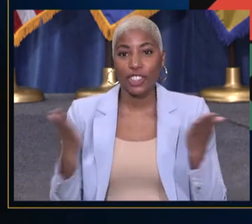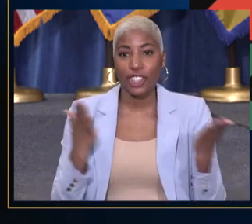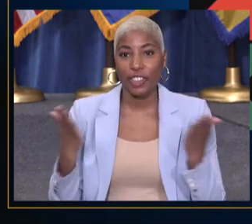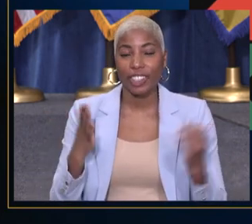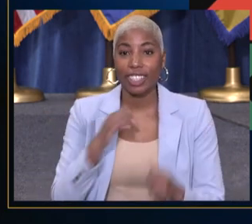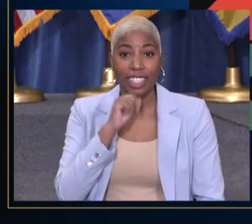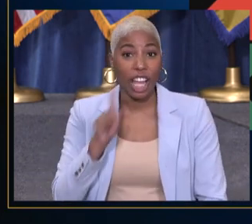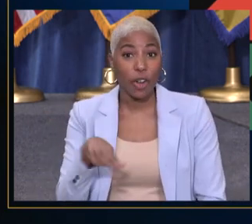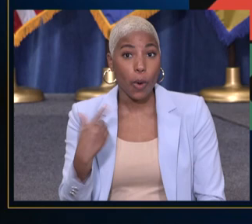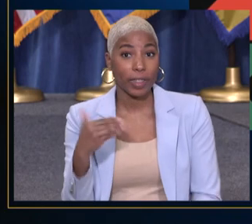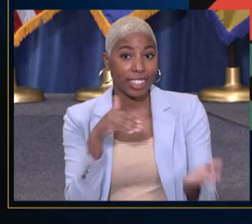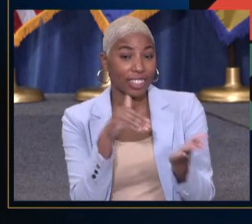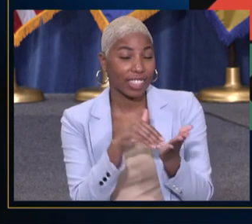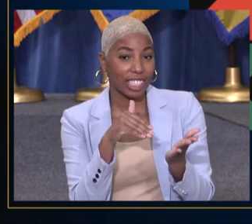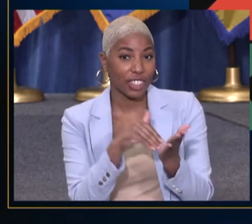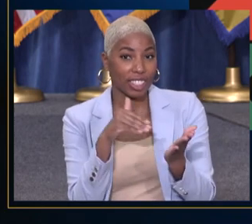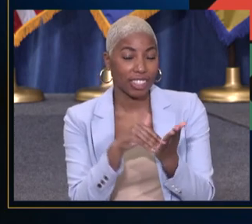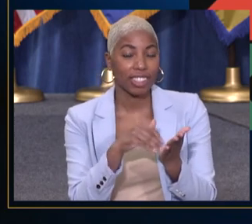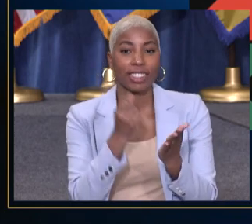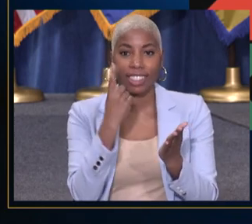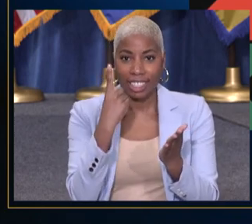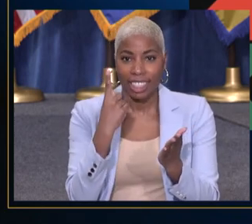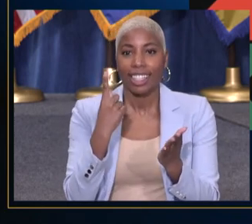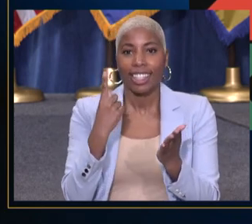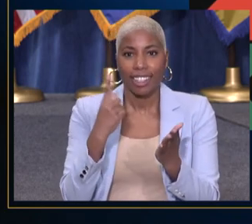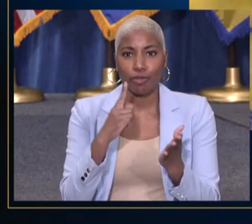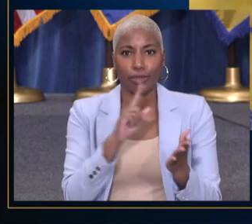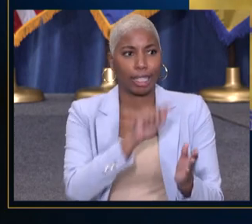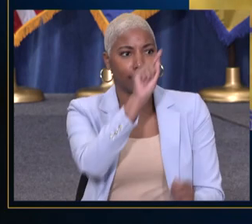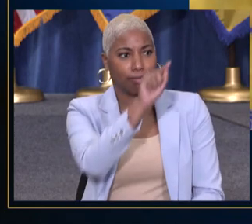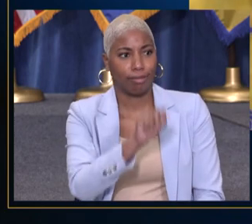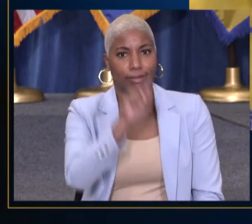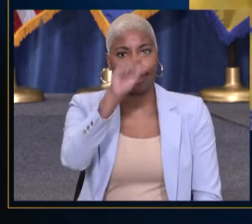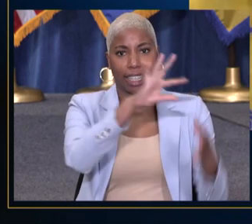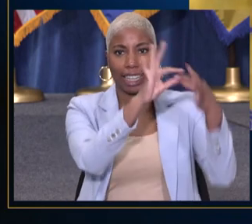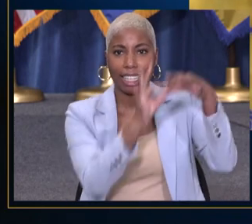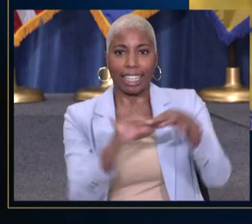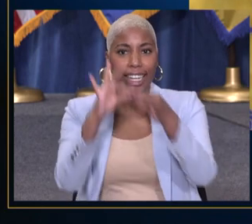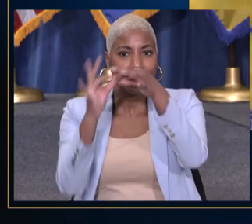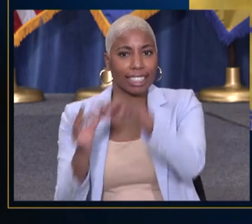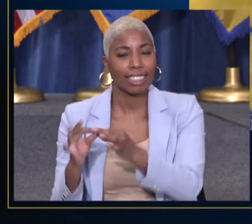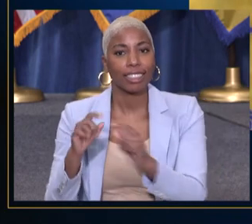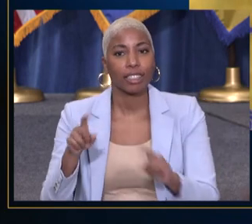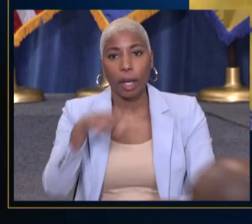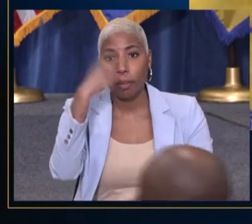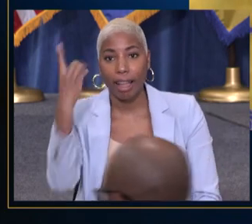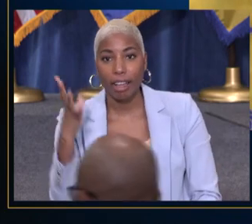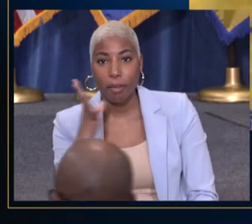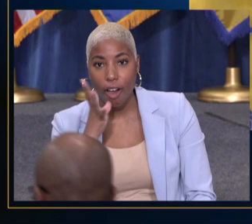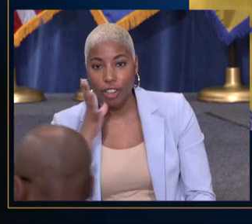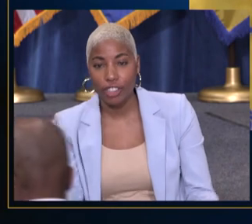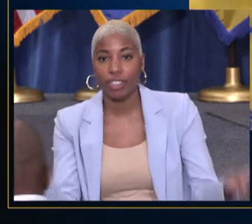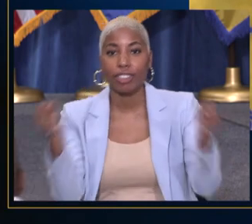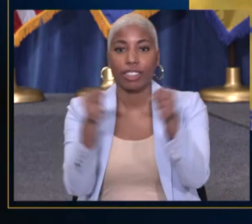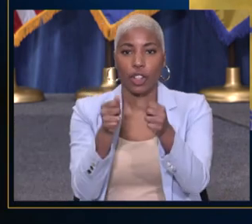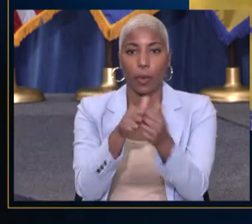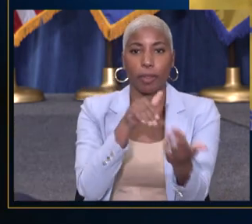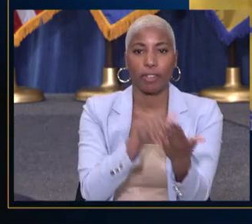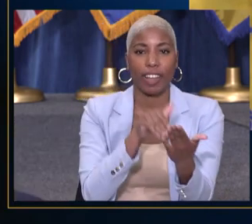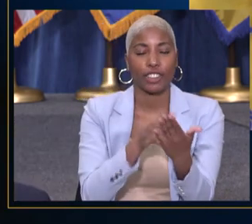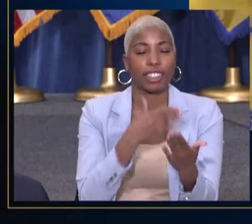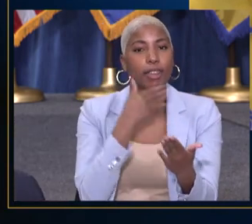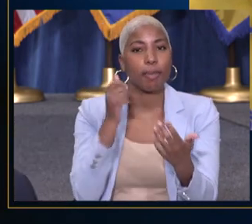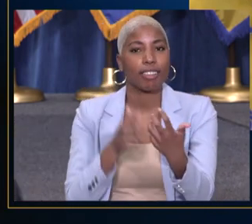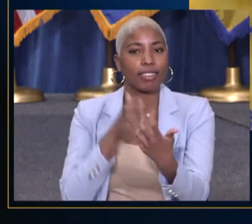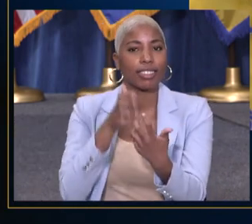as a physician, but connecting the dots for us and connecting Black mothers with providers who can best help